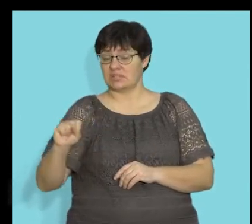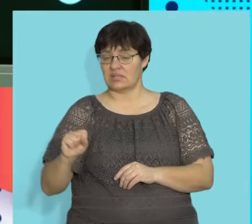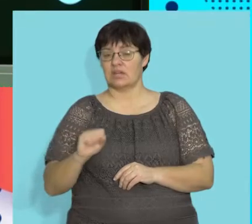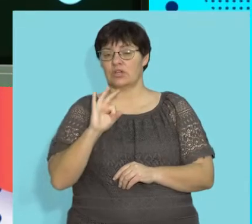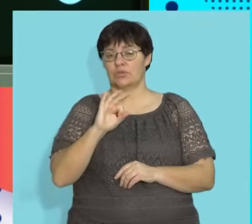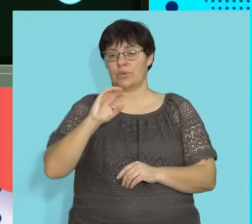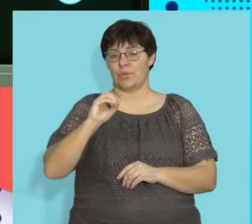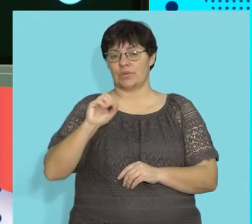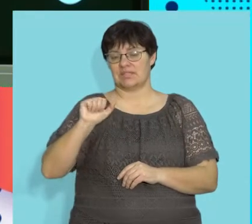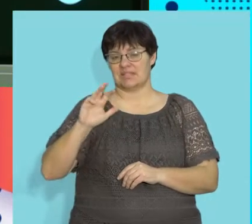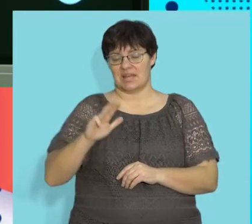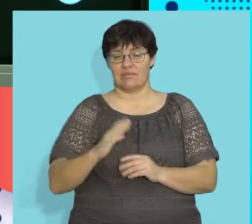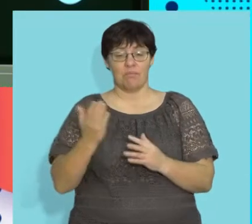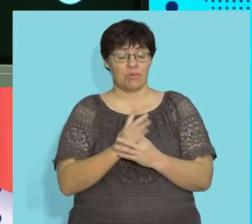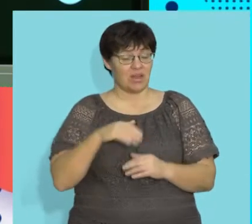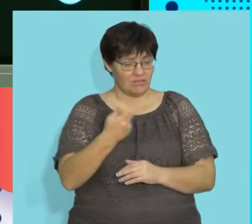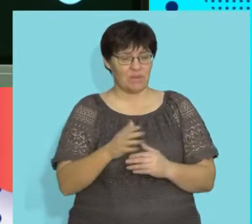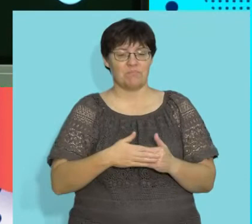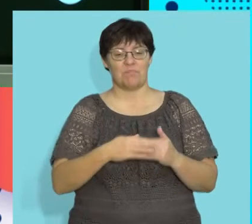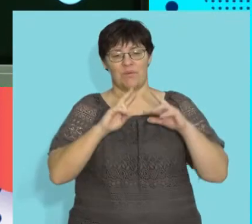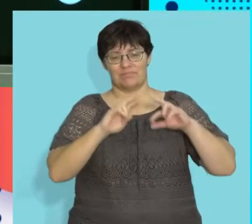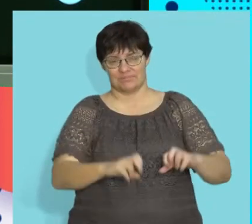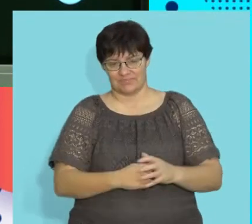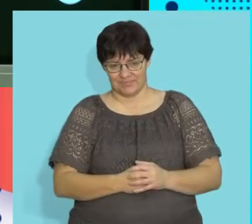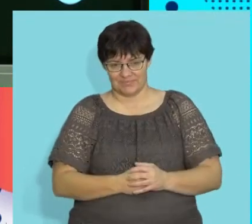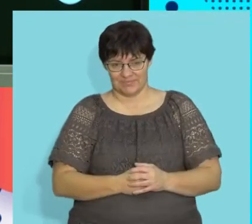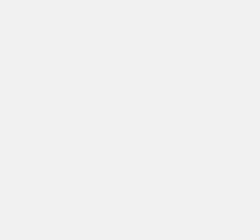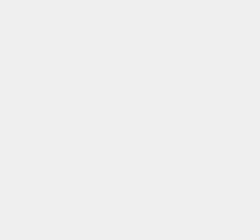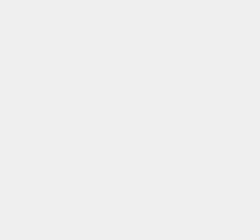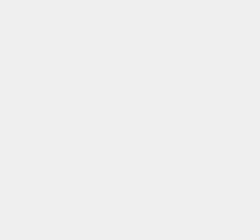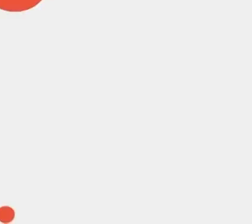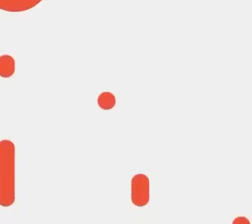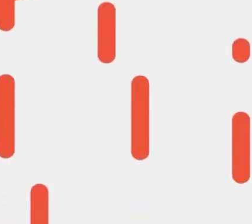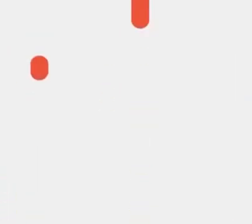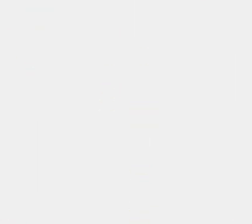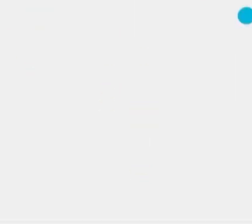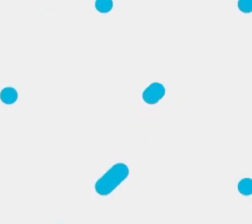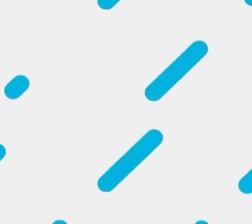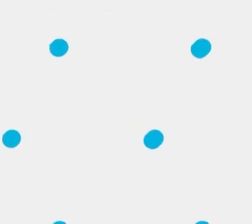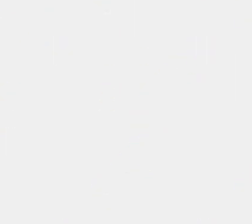3,069. After the break, we'll go through some more examples. See you soon.